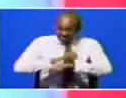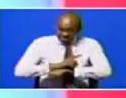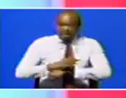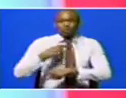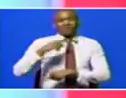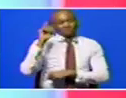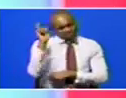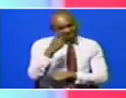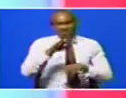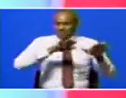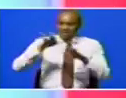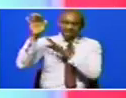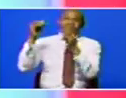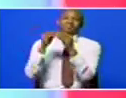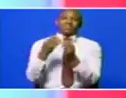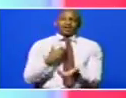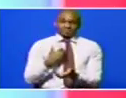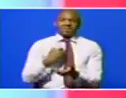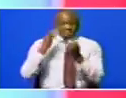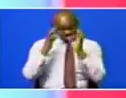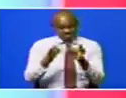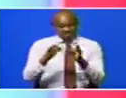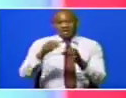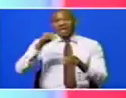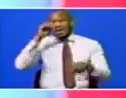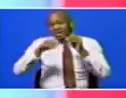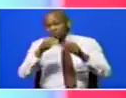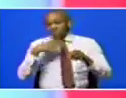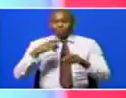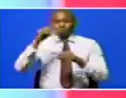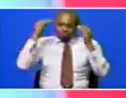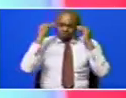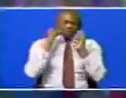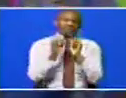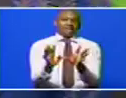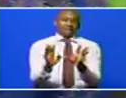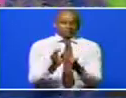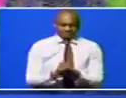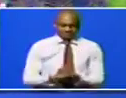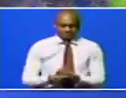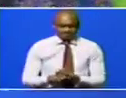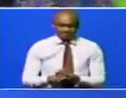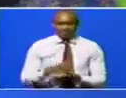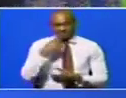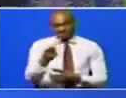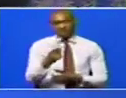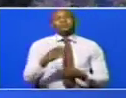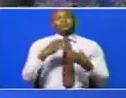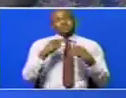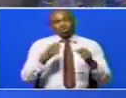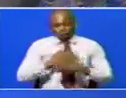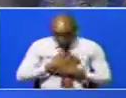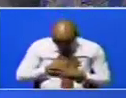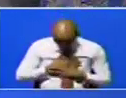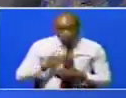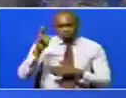the first sitting of Parliament if his election is not challenged in court. Declare Honorable Uhuru Kenyatta as